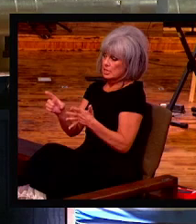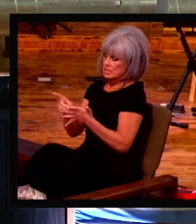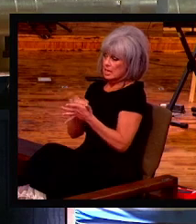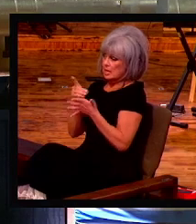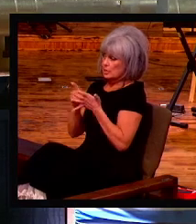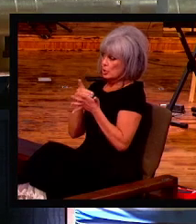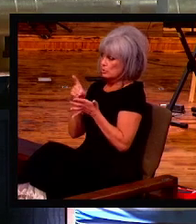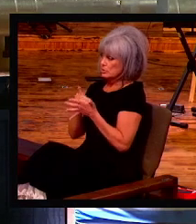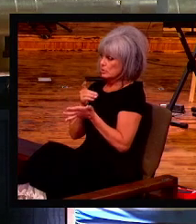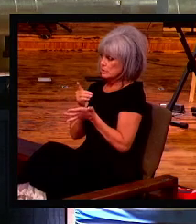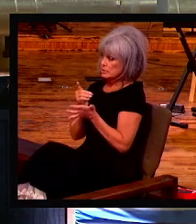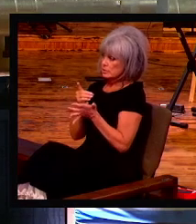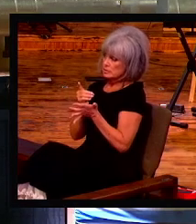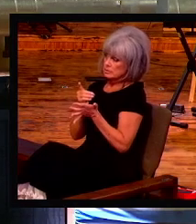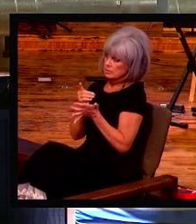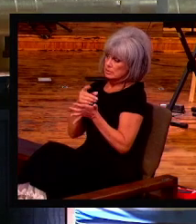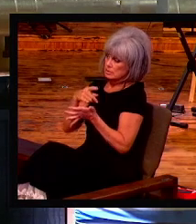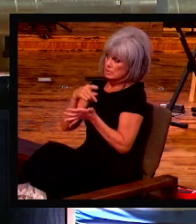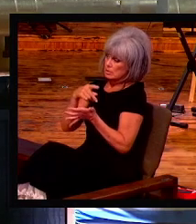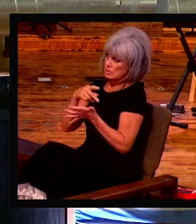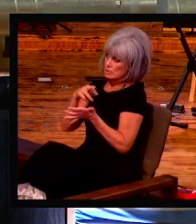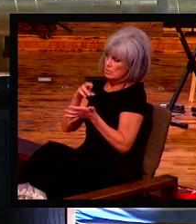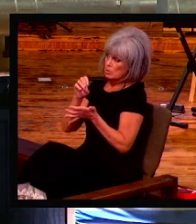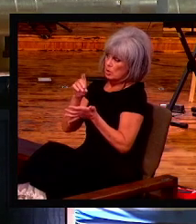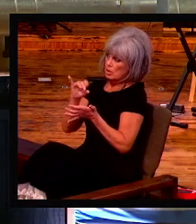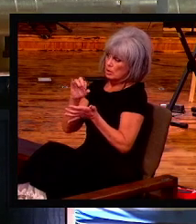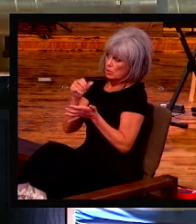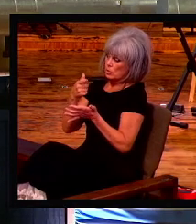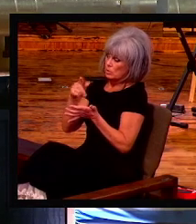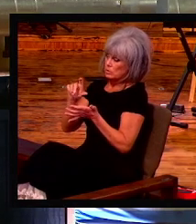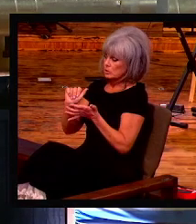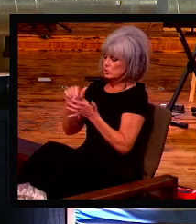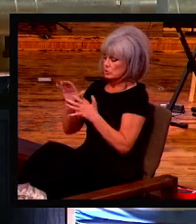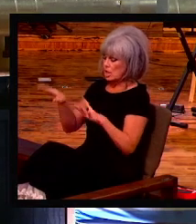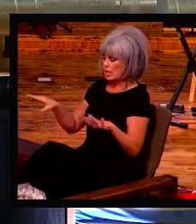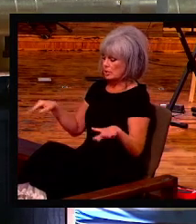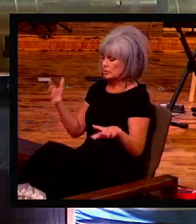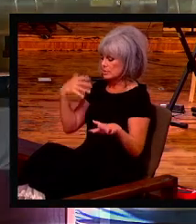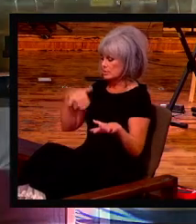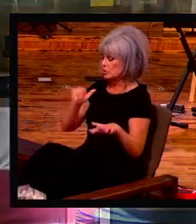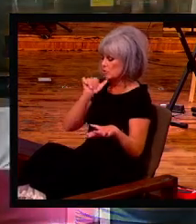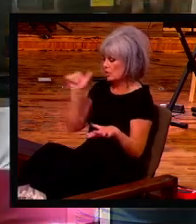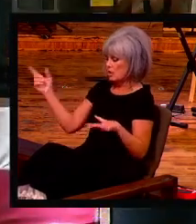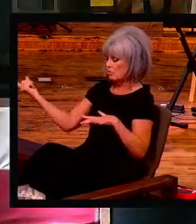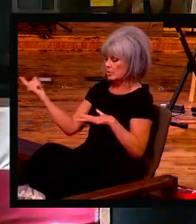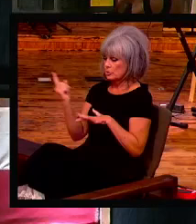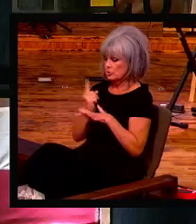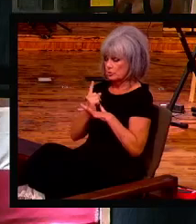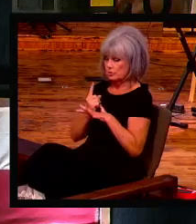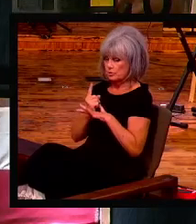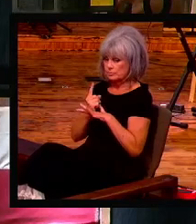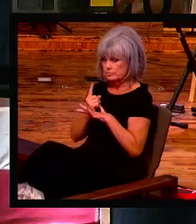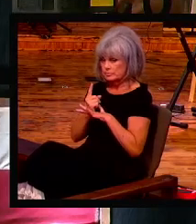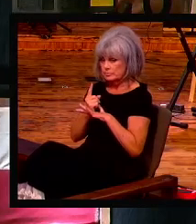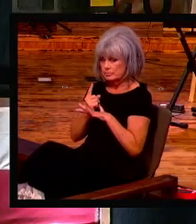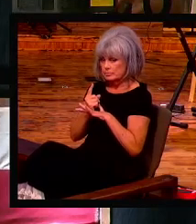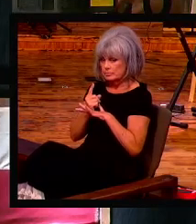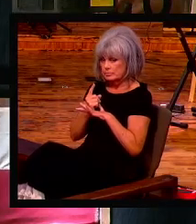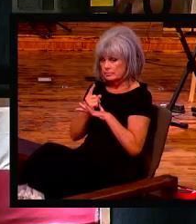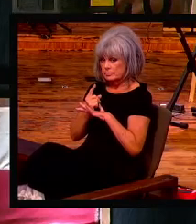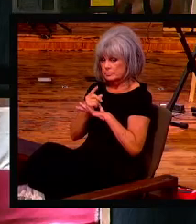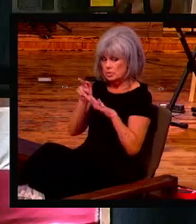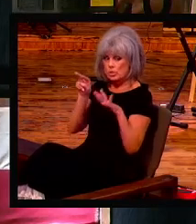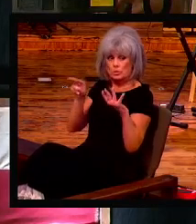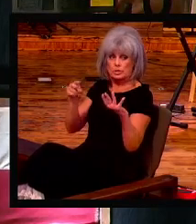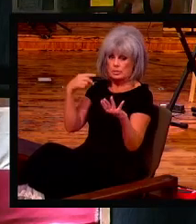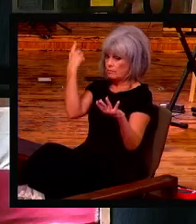a relationship, a prodigal child that still hasn't returned. Guarantee you, everything I just said is present in this room right now. Behind all these beautiful